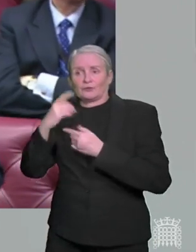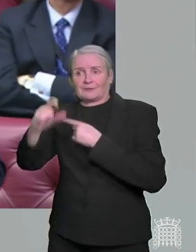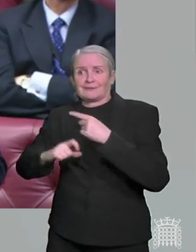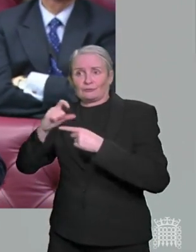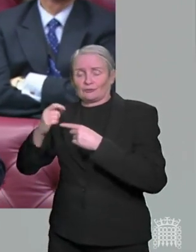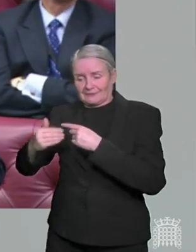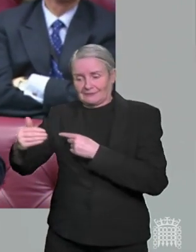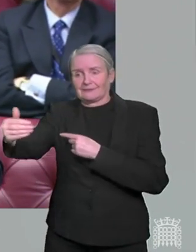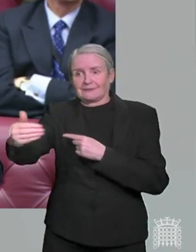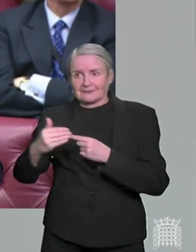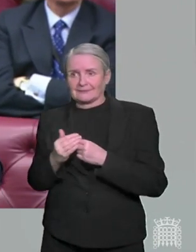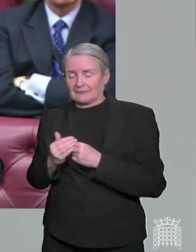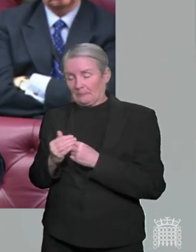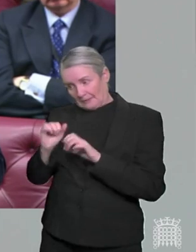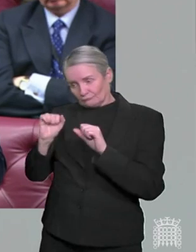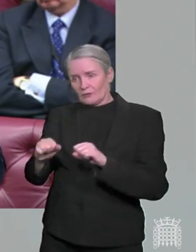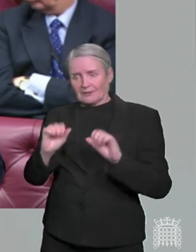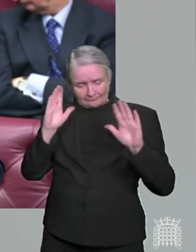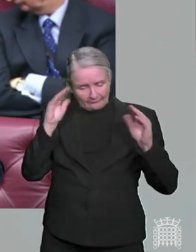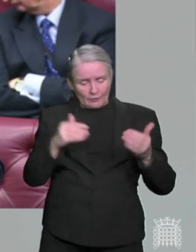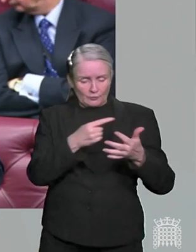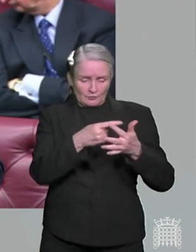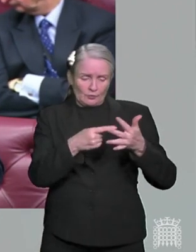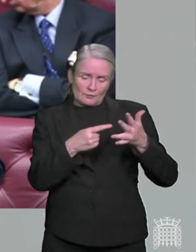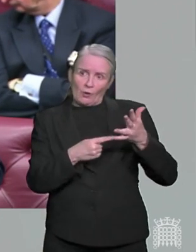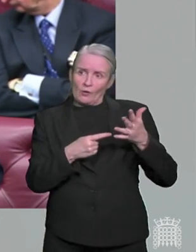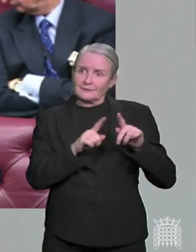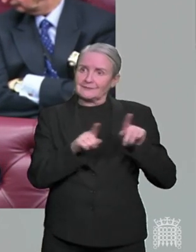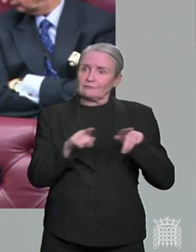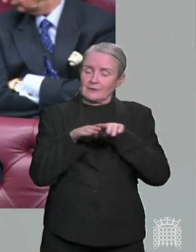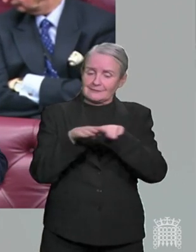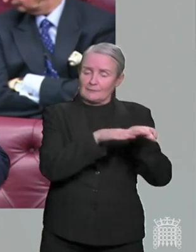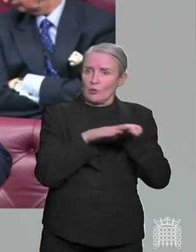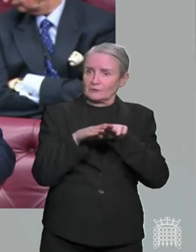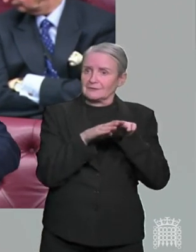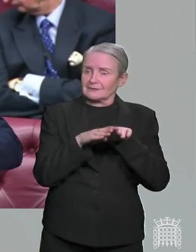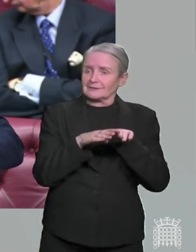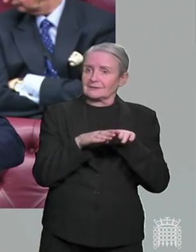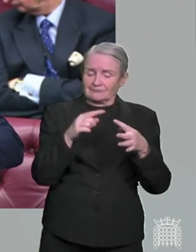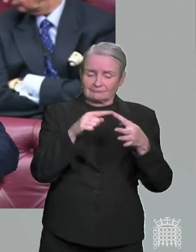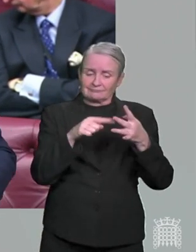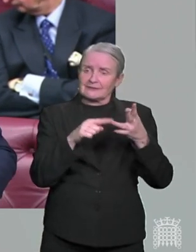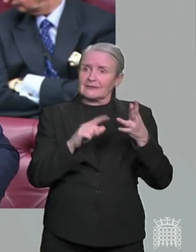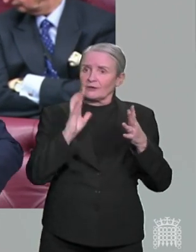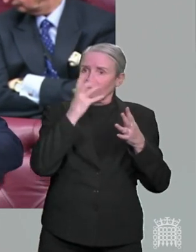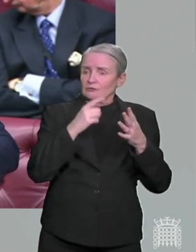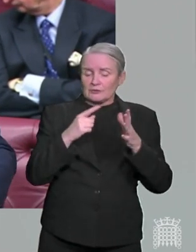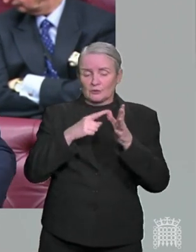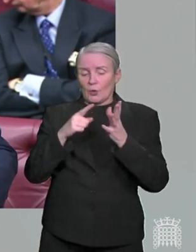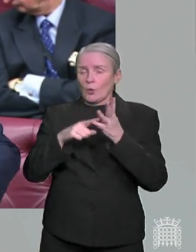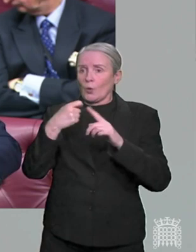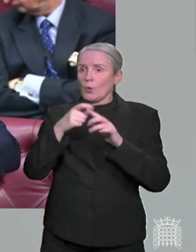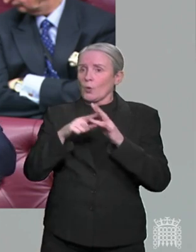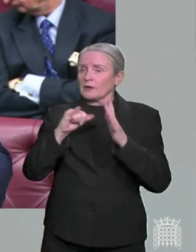should. But he's completely right to focus on the emerging democracies of the Far East, and that's why I think not just AUKUS, but the